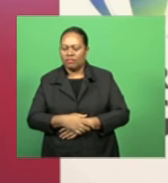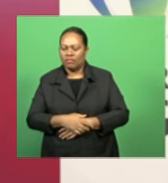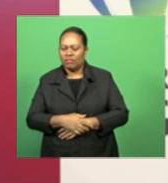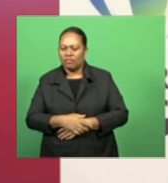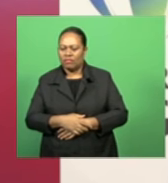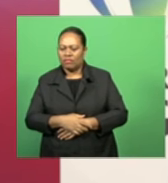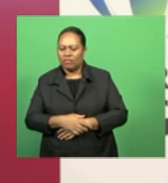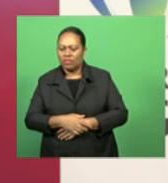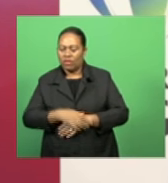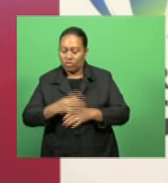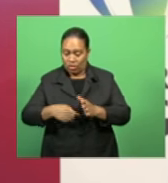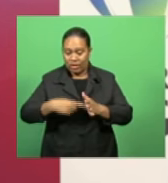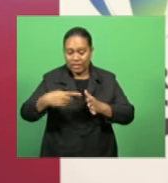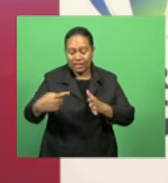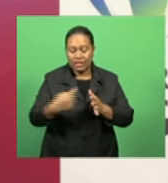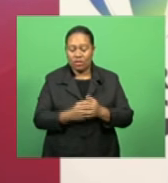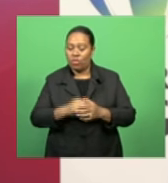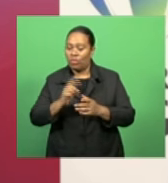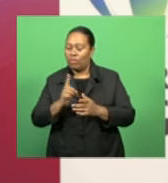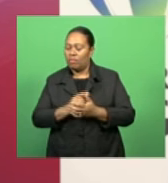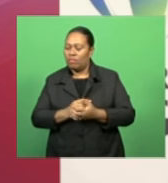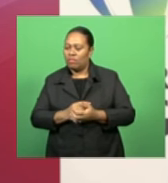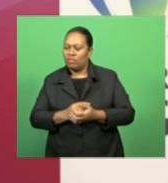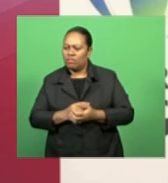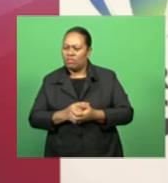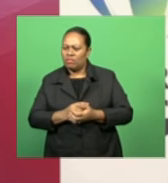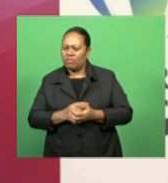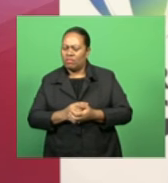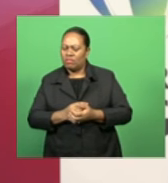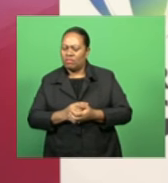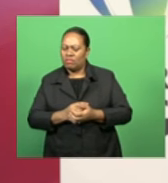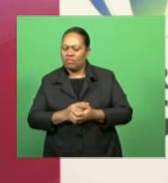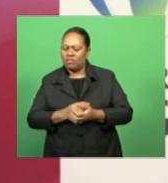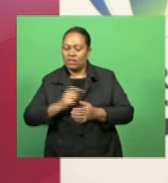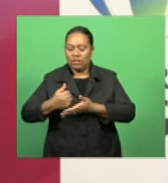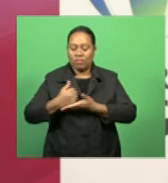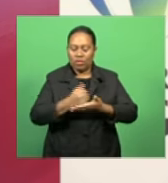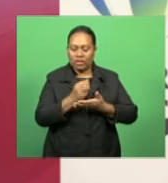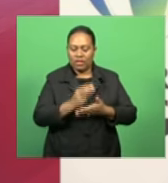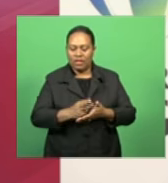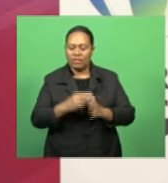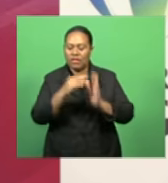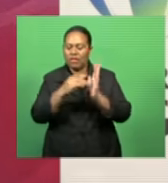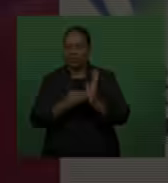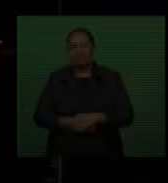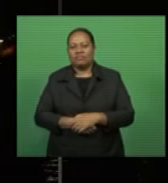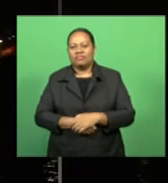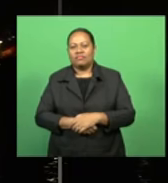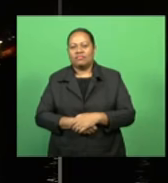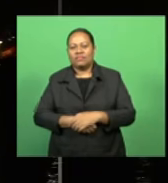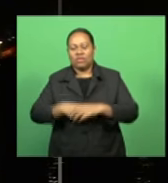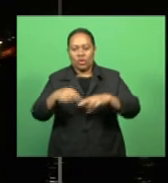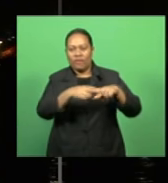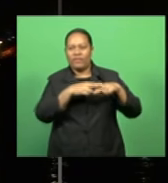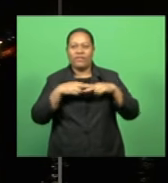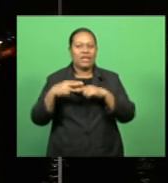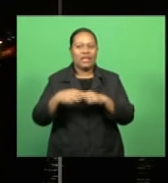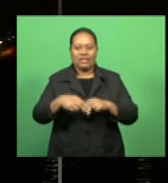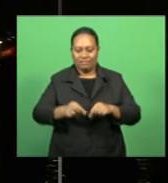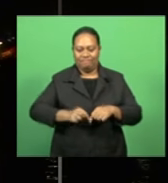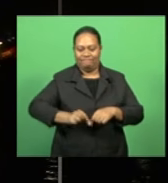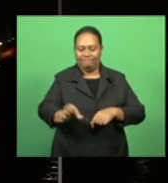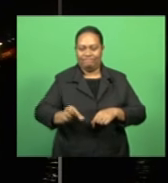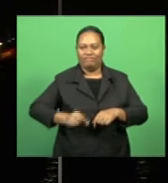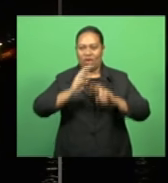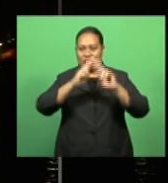And we will continue to work with him and Vice Chairman and likewise the Executive Council. The Fiji Chess Federation